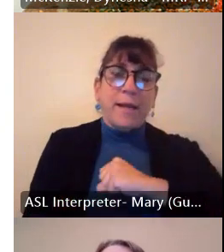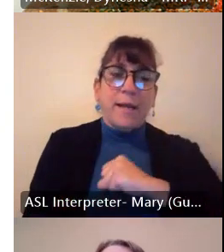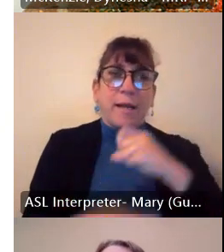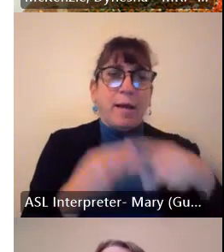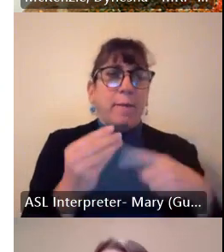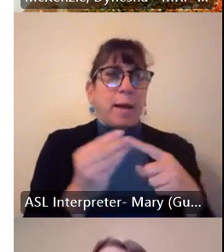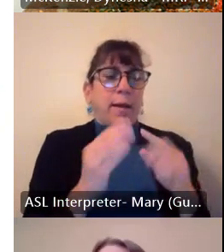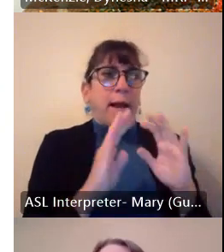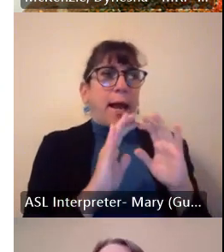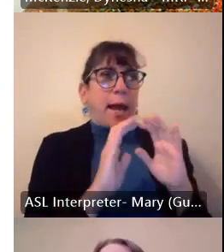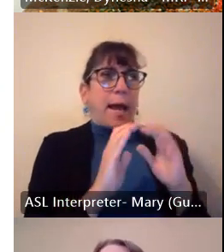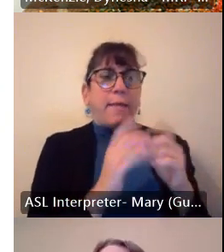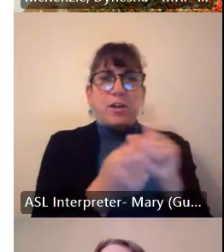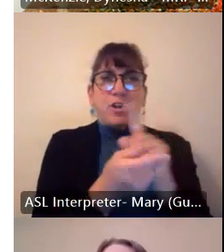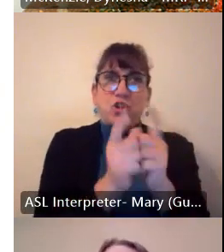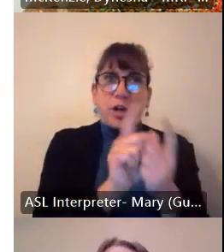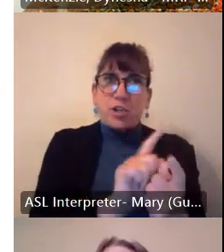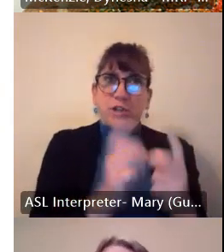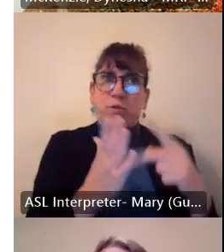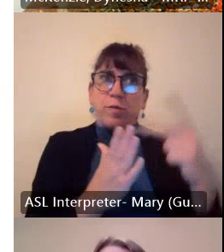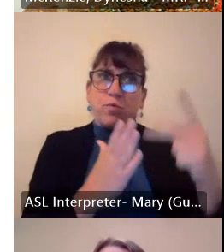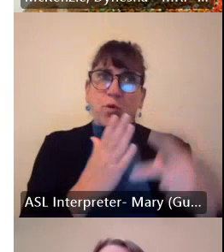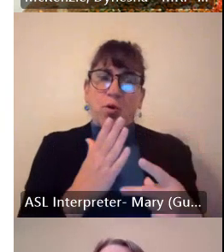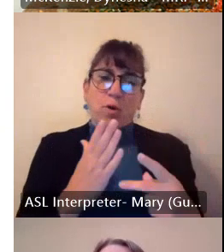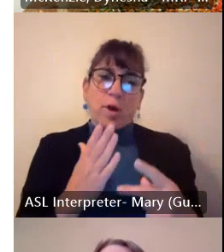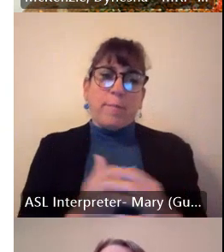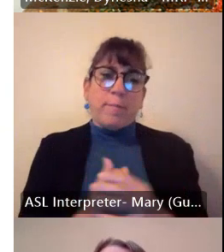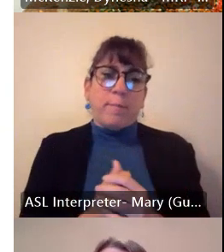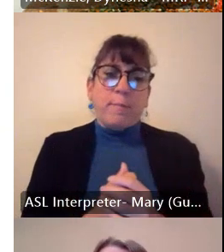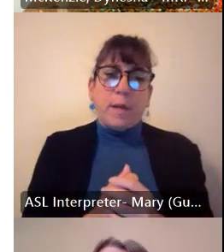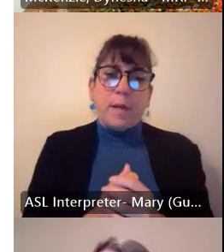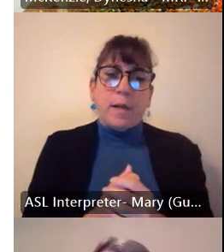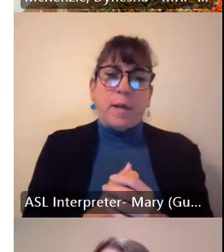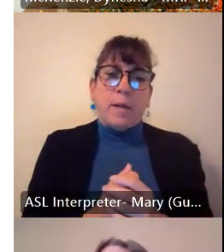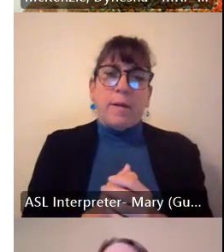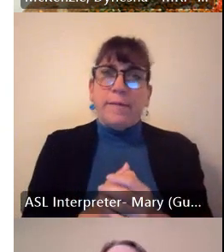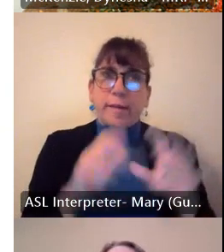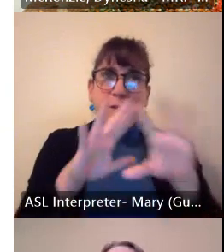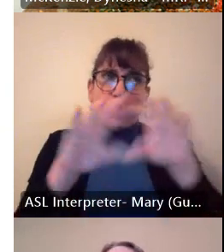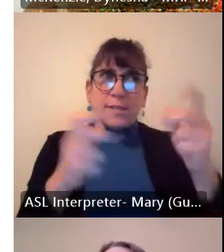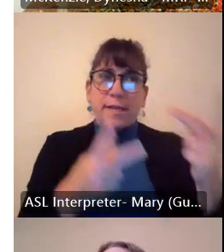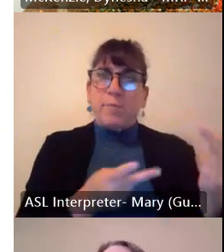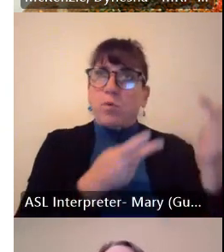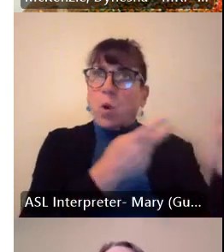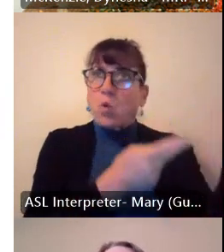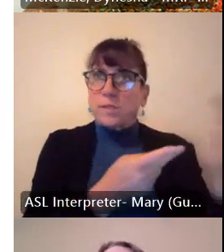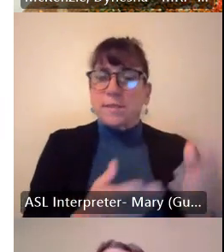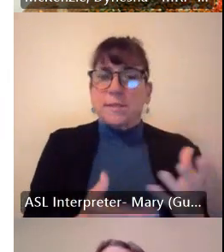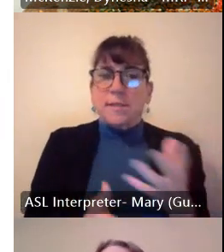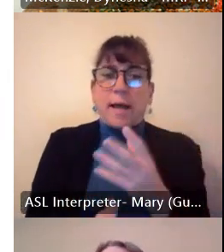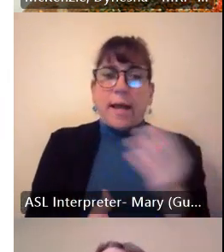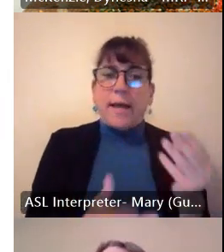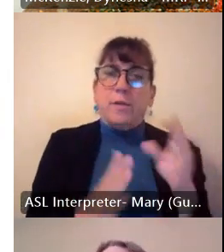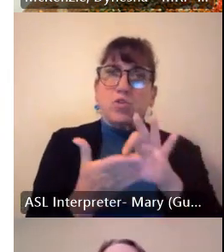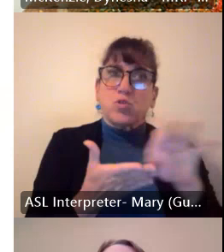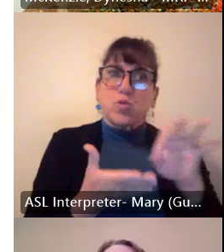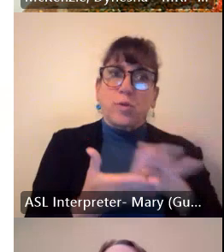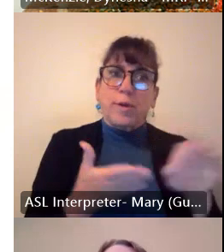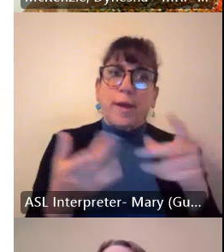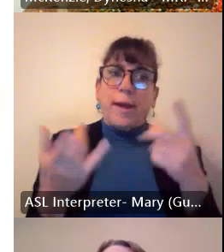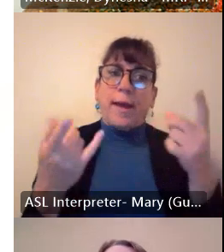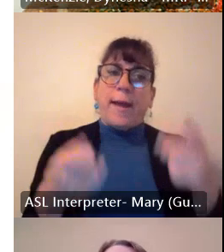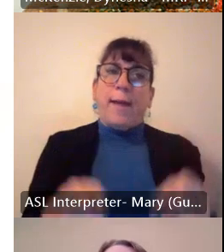how the changes in the programs that the president is proposing. And then scoring also occurs,